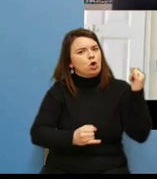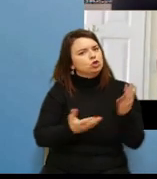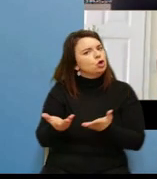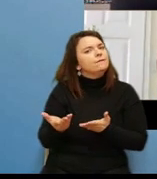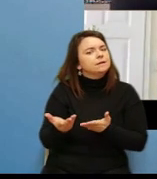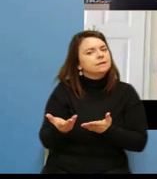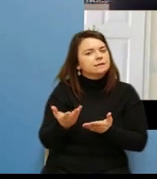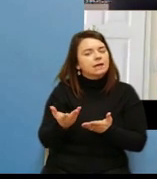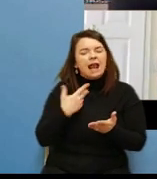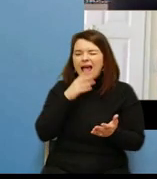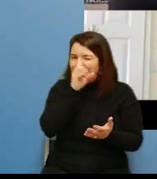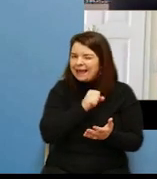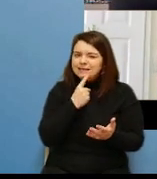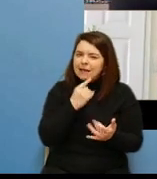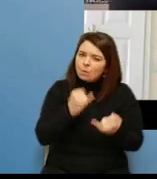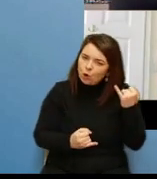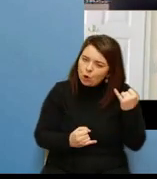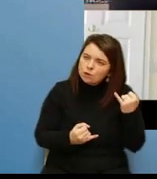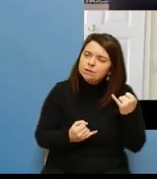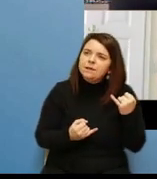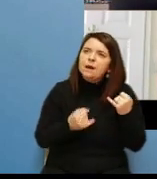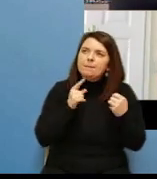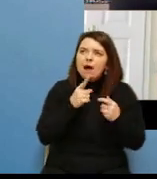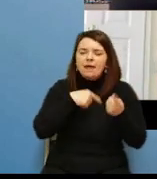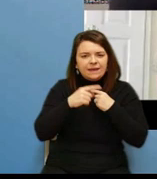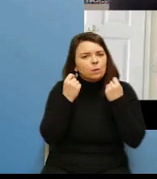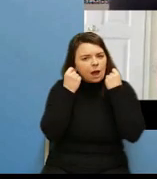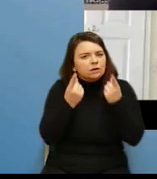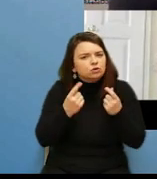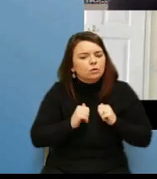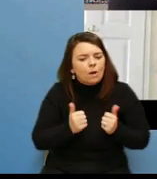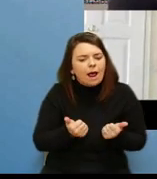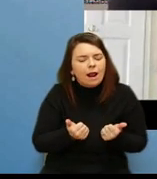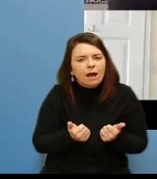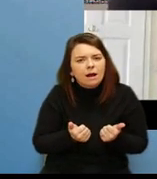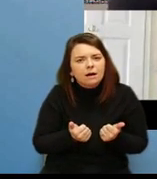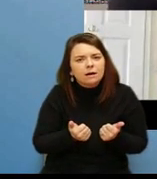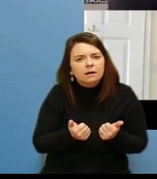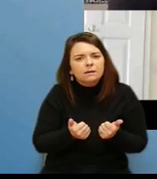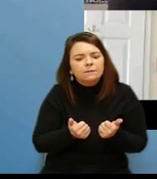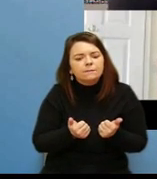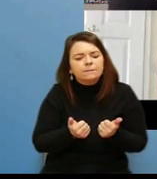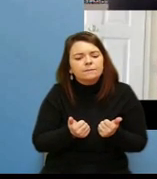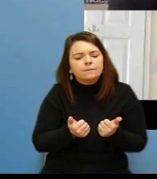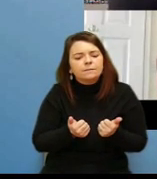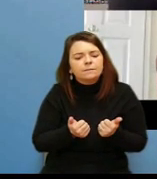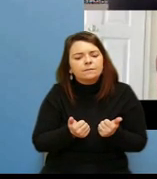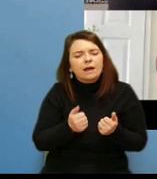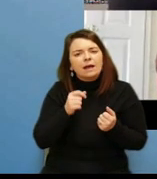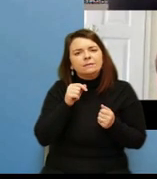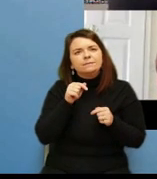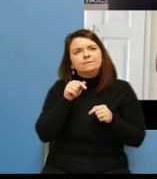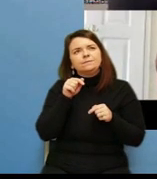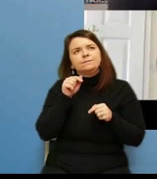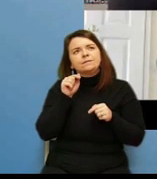It's become a worse service, I'm sorry to say, and I hate saying that, but I think we've well understood that, and